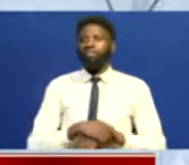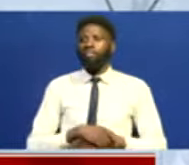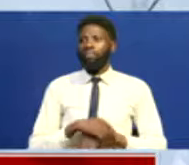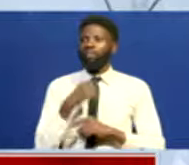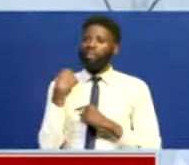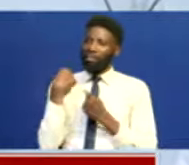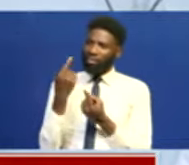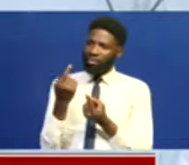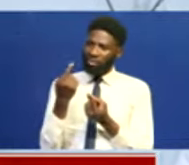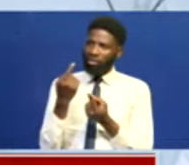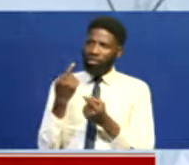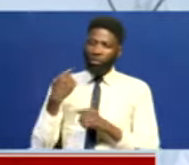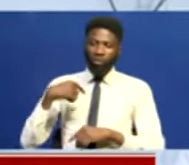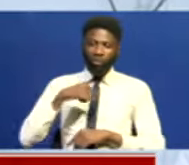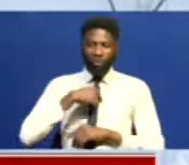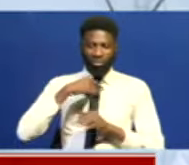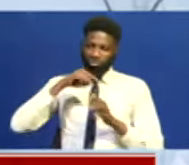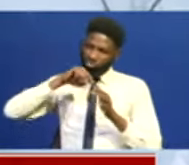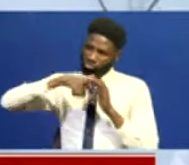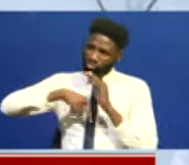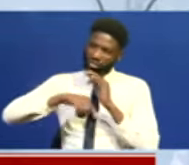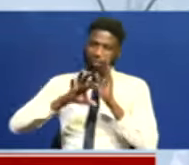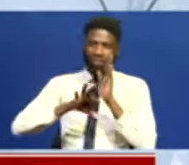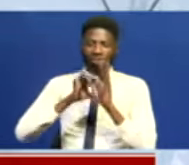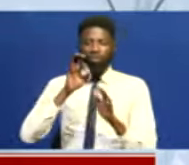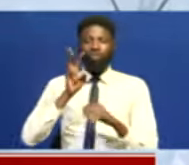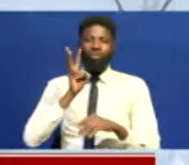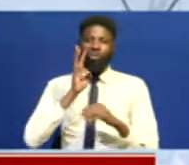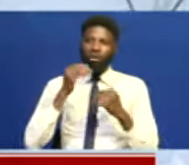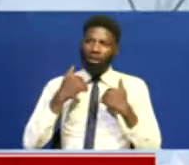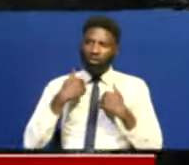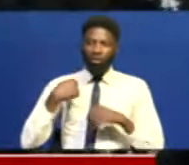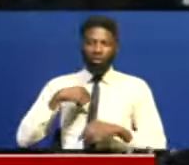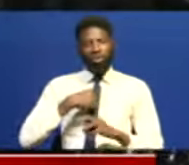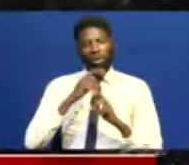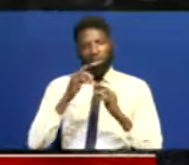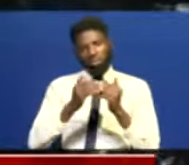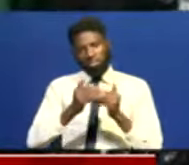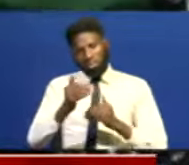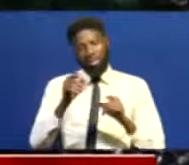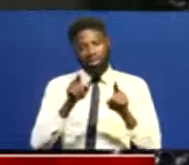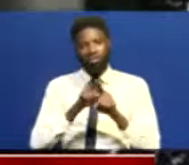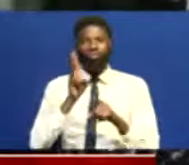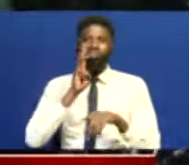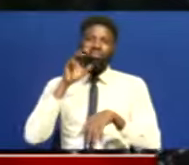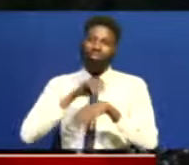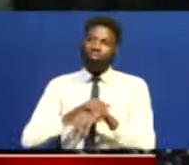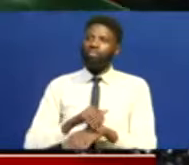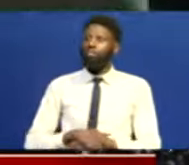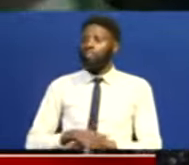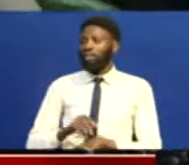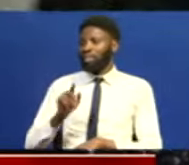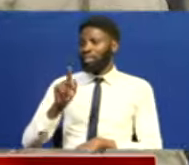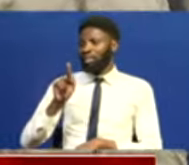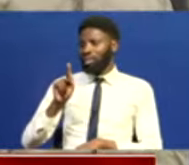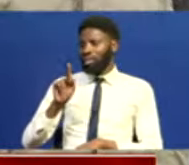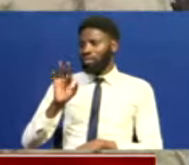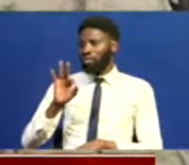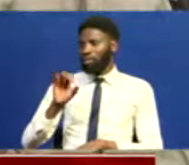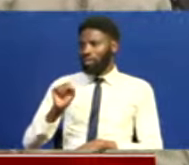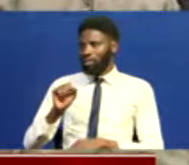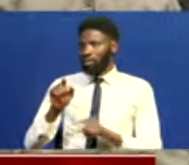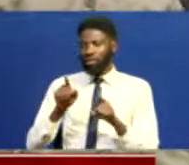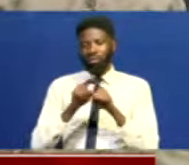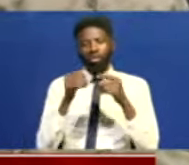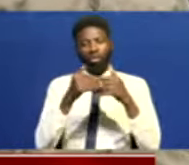there was a little water, so we are hoping and praying that the last well will have water too. Finally, the Kenya Forest Service and Community Forest Association in the Lari